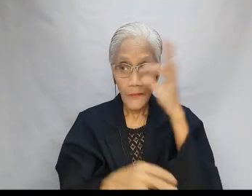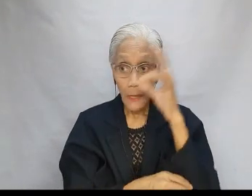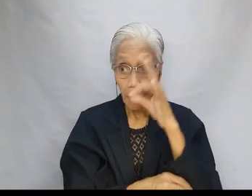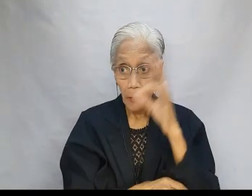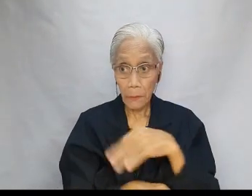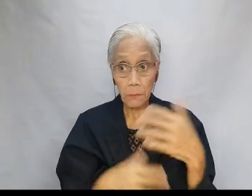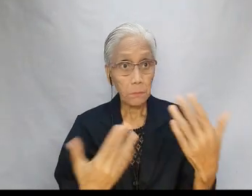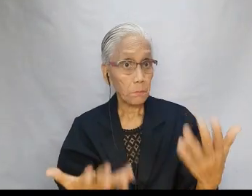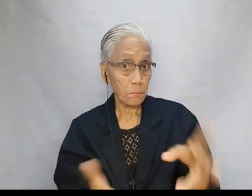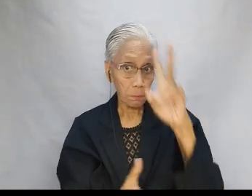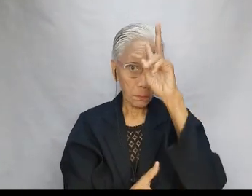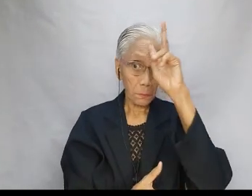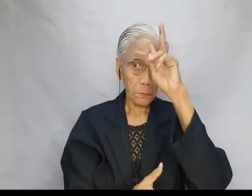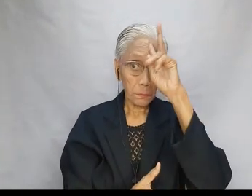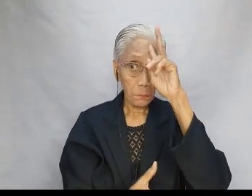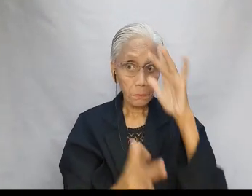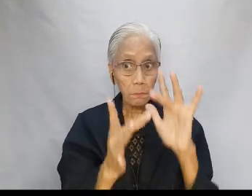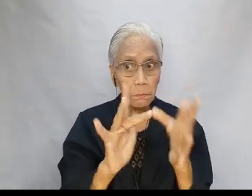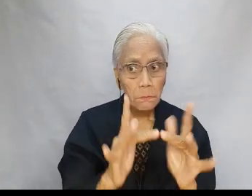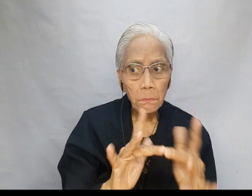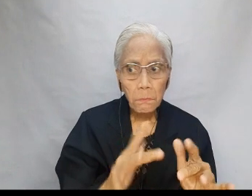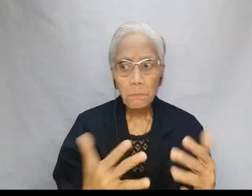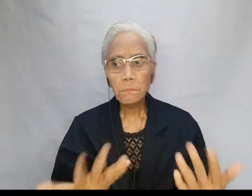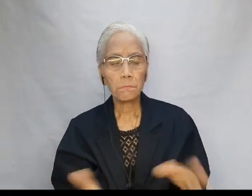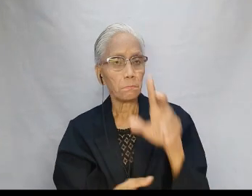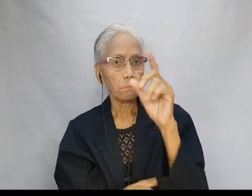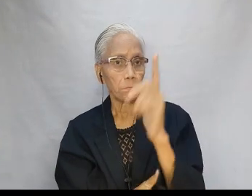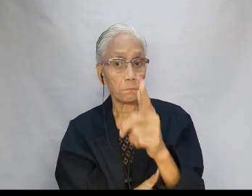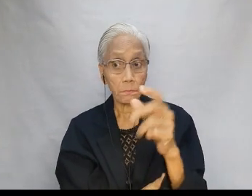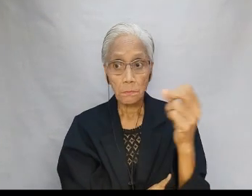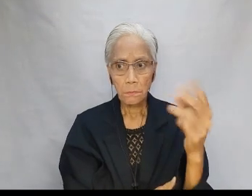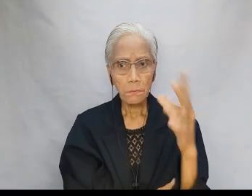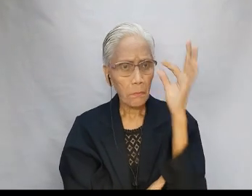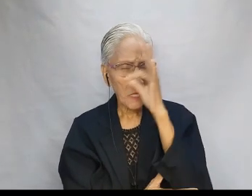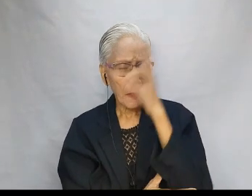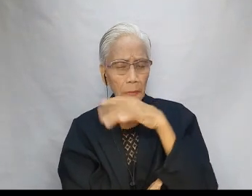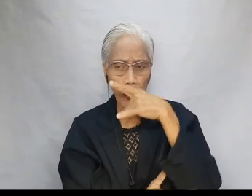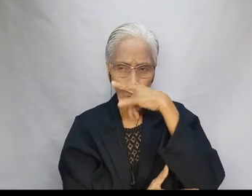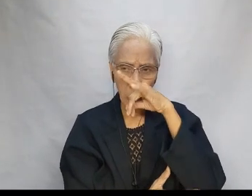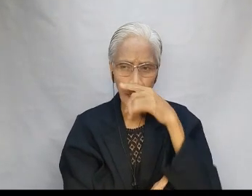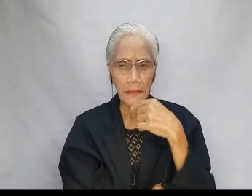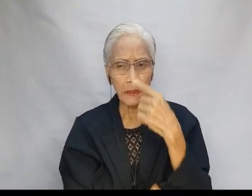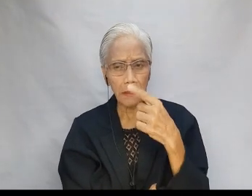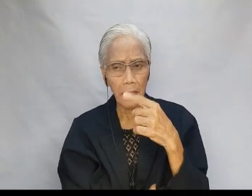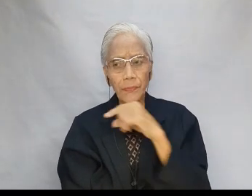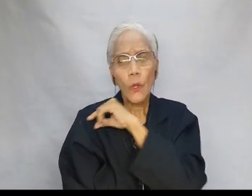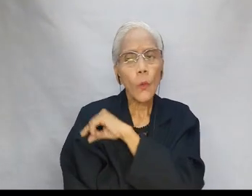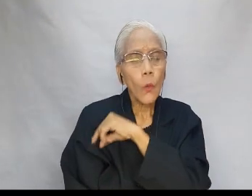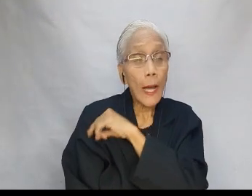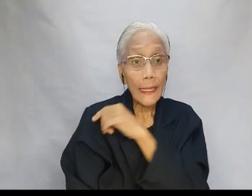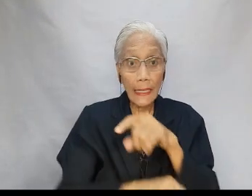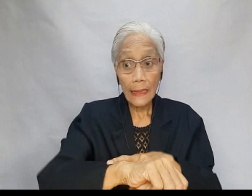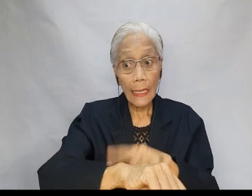Cartoon Network's New Generations 2012 survey, Filipino kids said quality